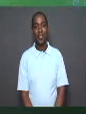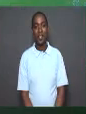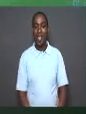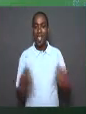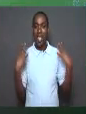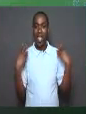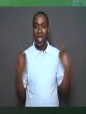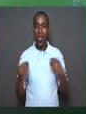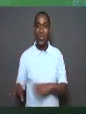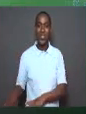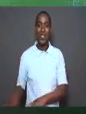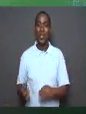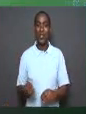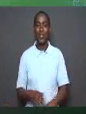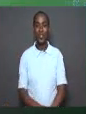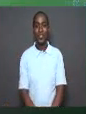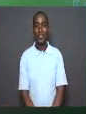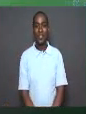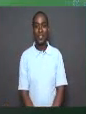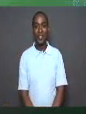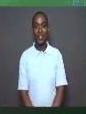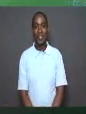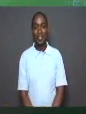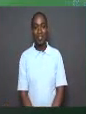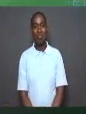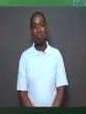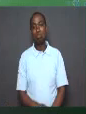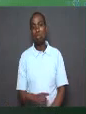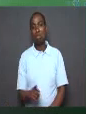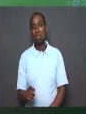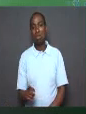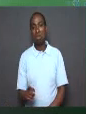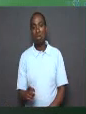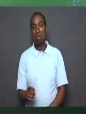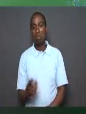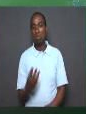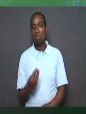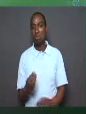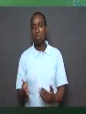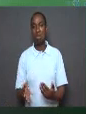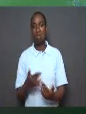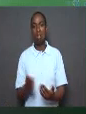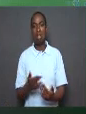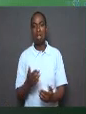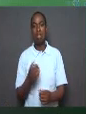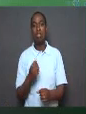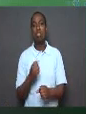Hello, students. That should have been a fairly simple